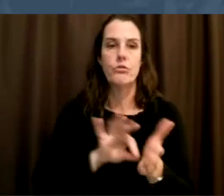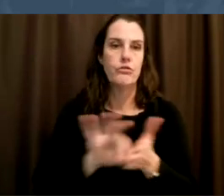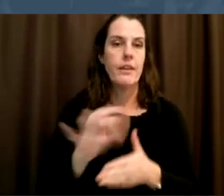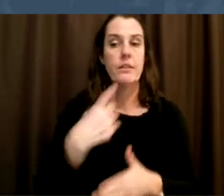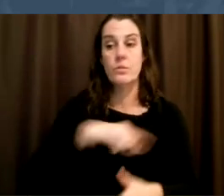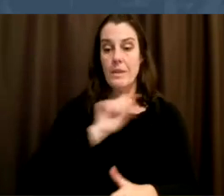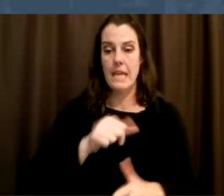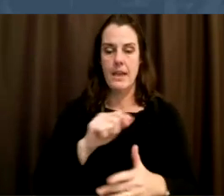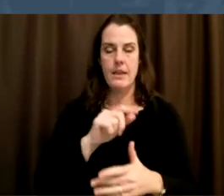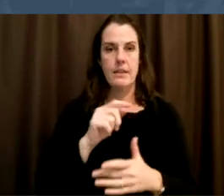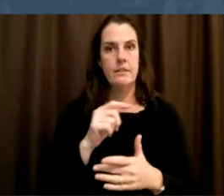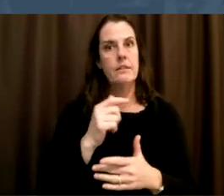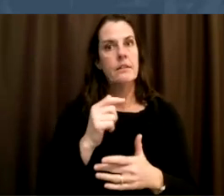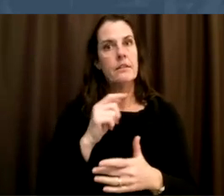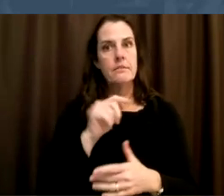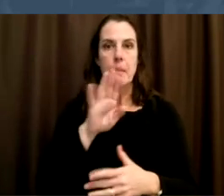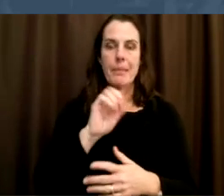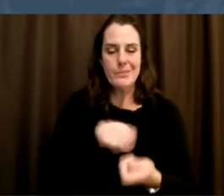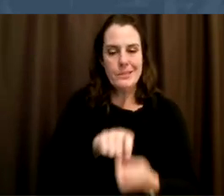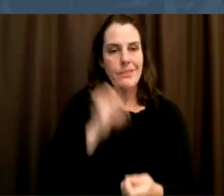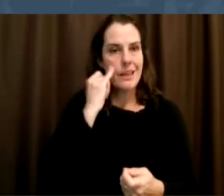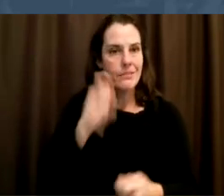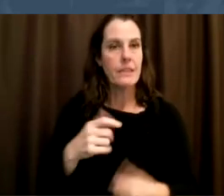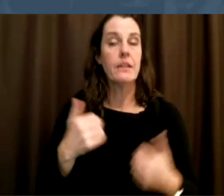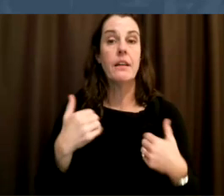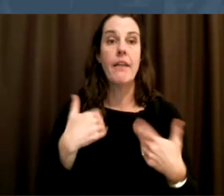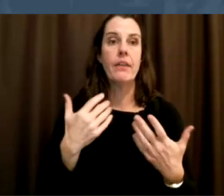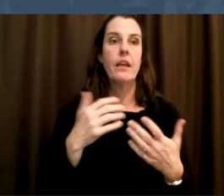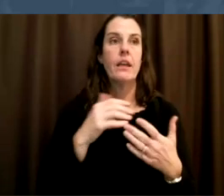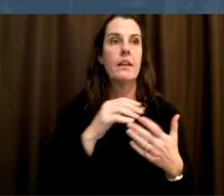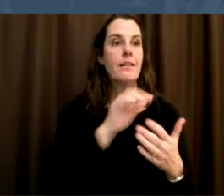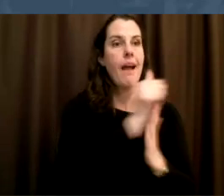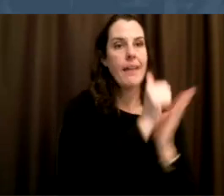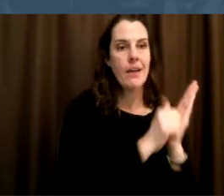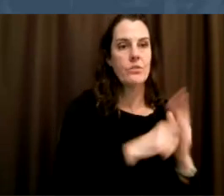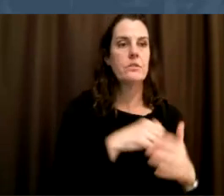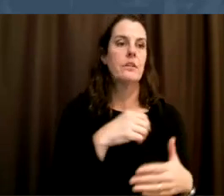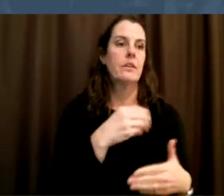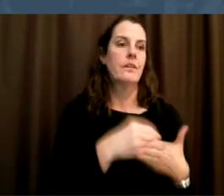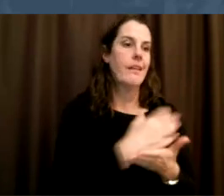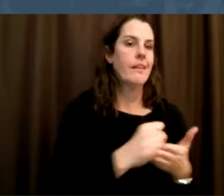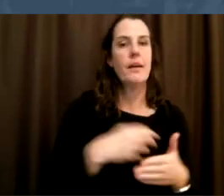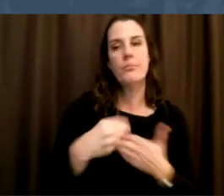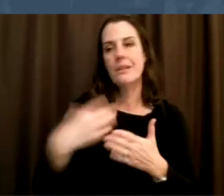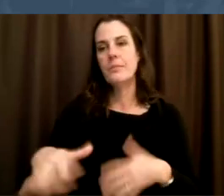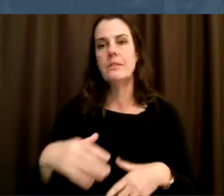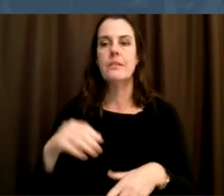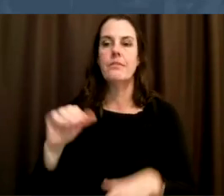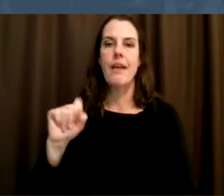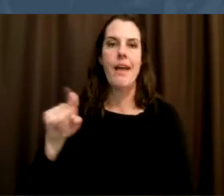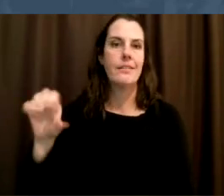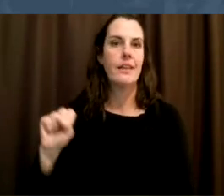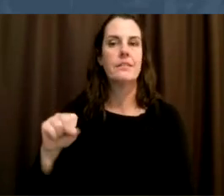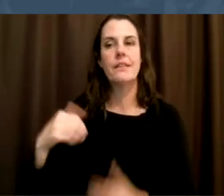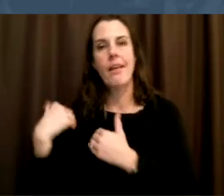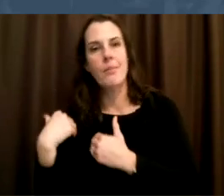as we need to get. Having a chart of accounts, right? So income, expenses, assets, liabilities, net assets,